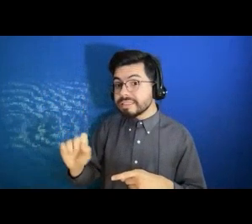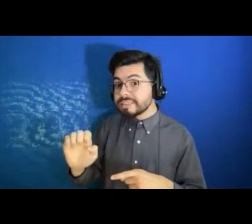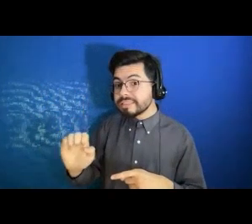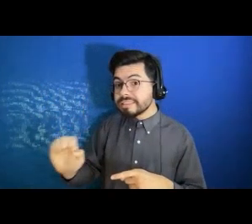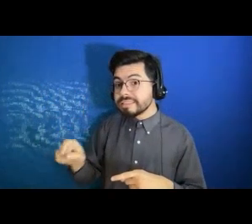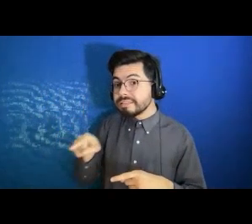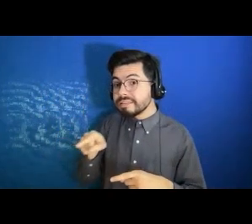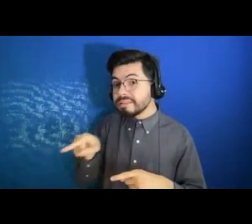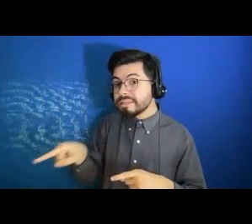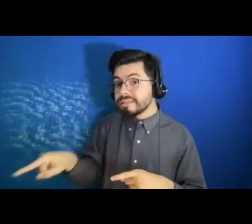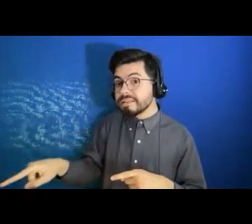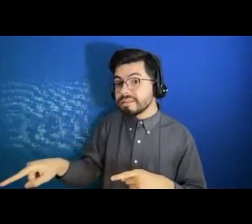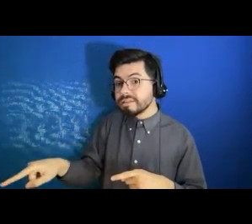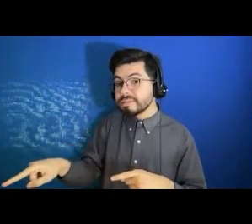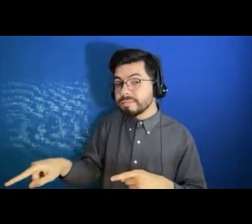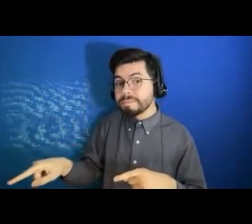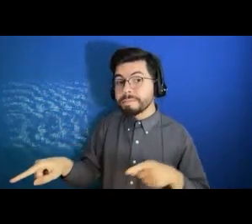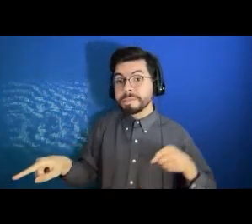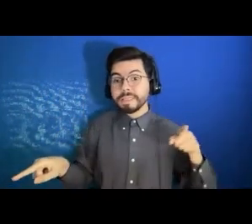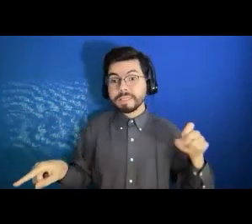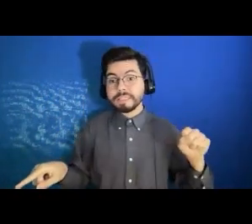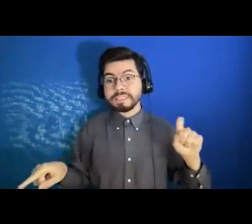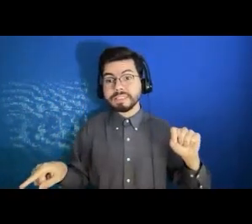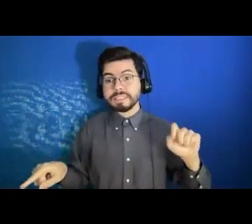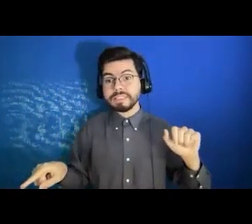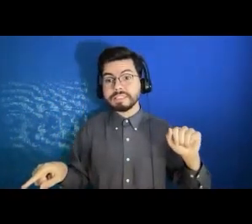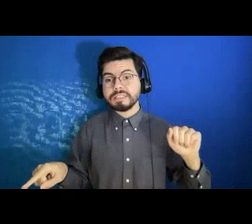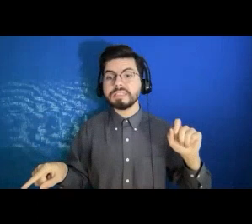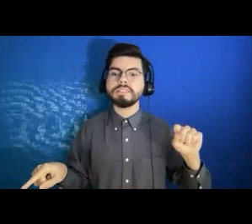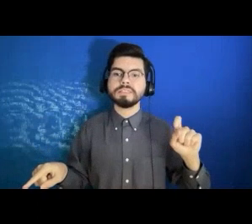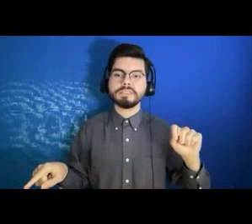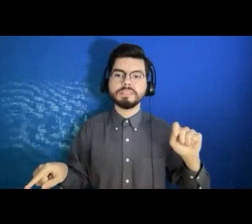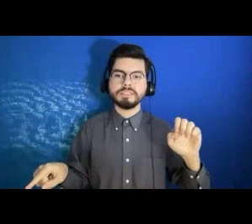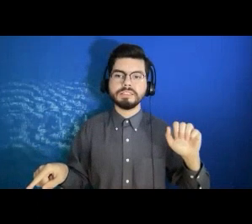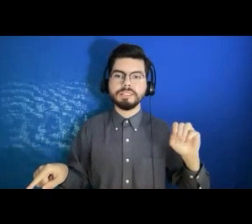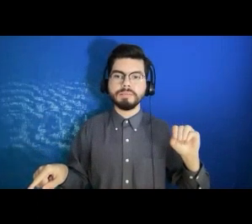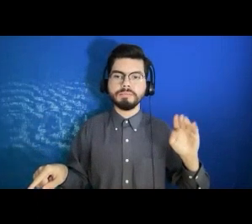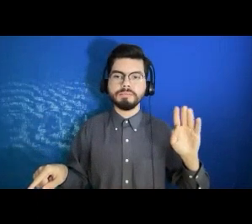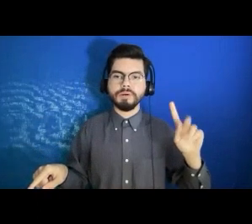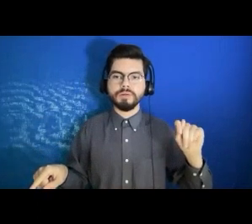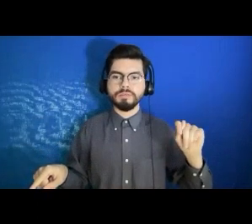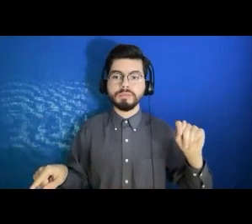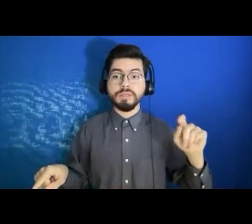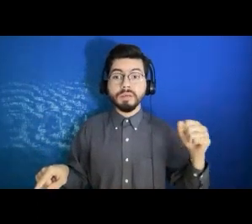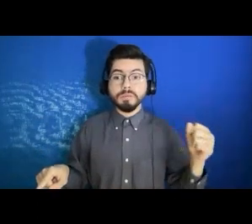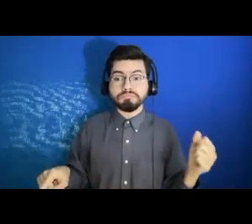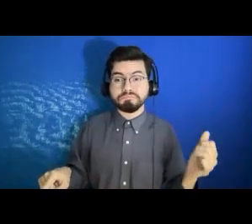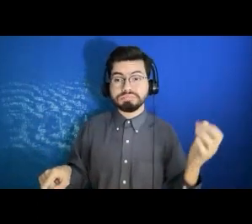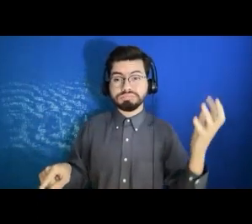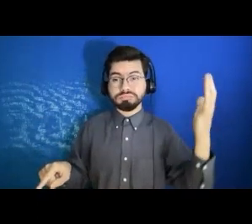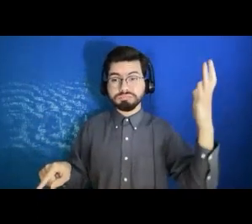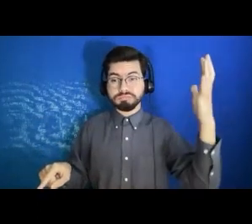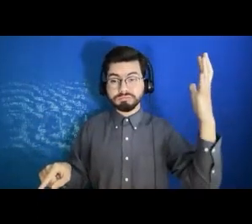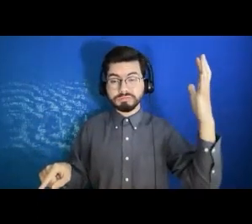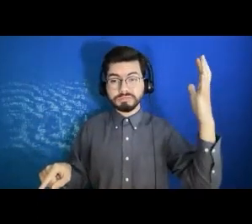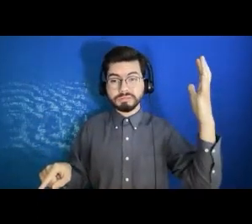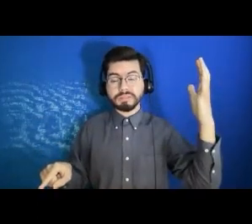if you guys, when Steamboat erupts, it drains down to the south, right? Then there's that big kind of open